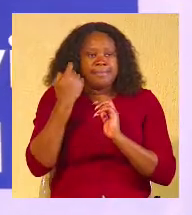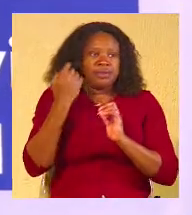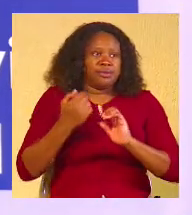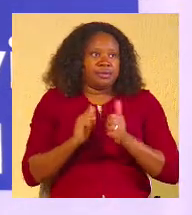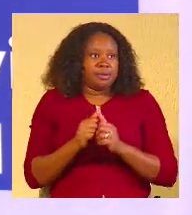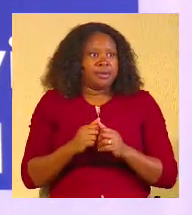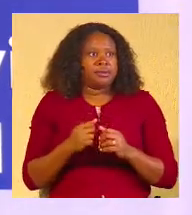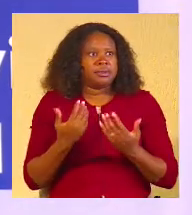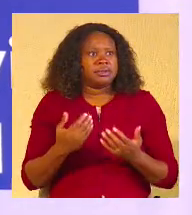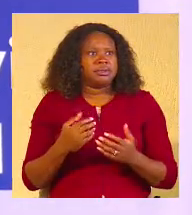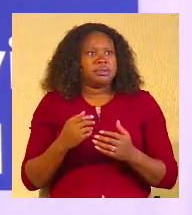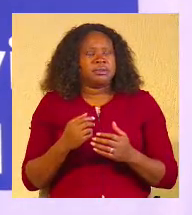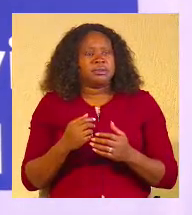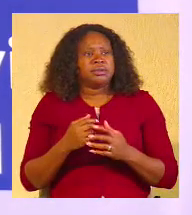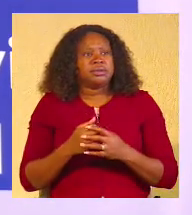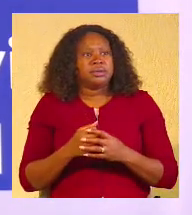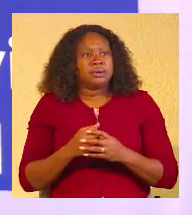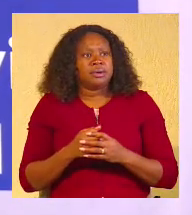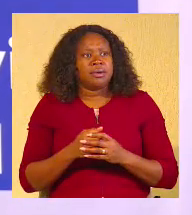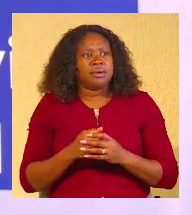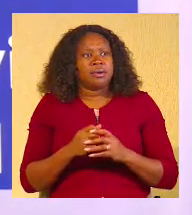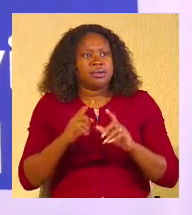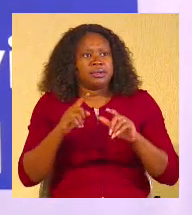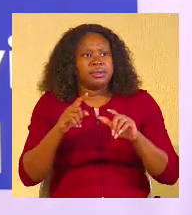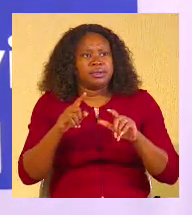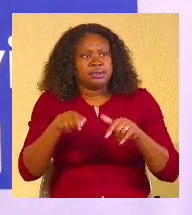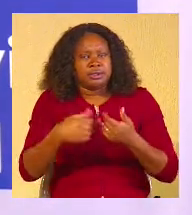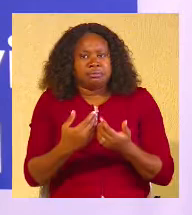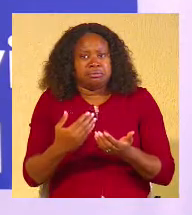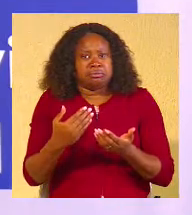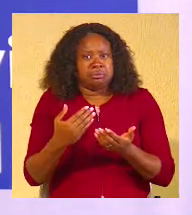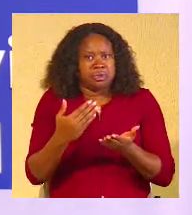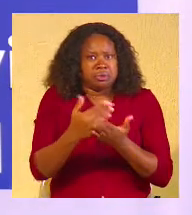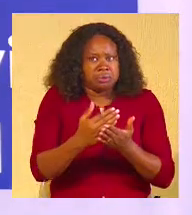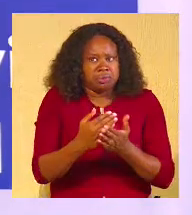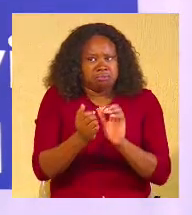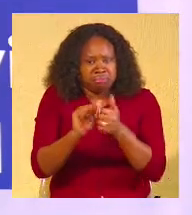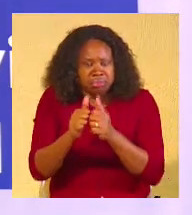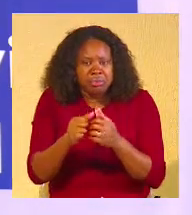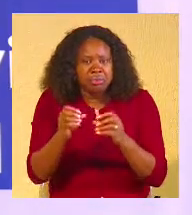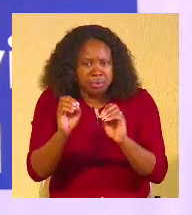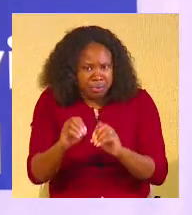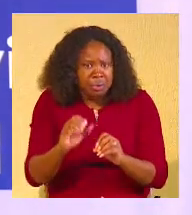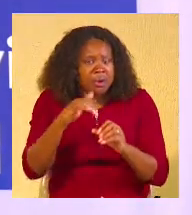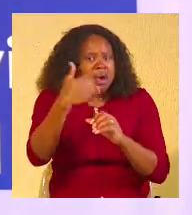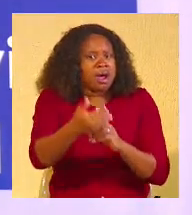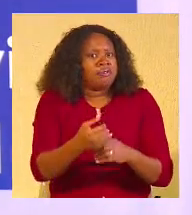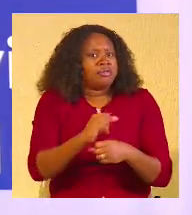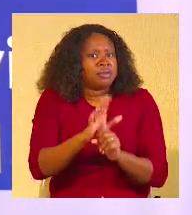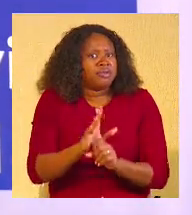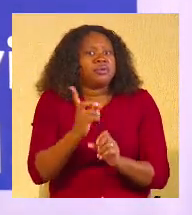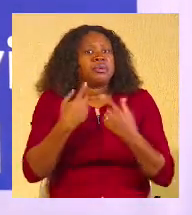delegates coming here. I wanted to know what have we learned with regards to sport now? After COVID, what would we do